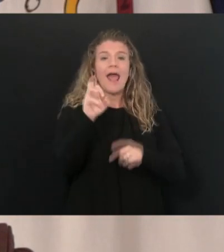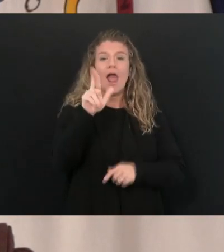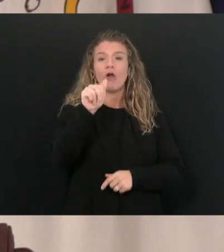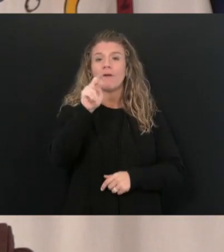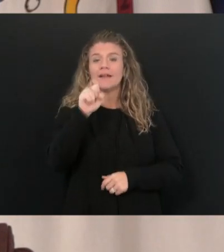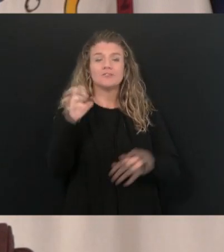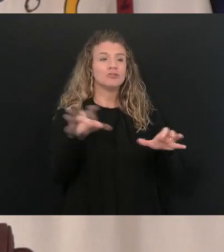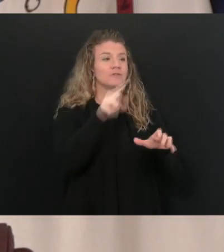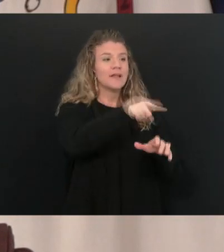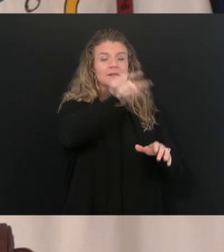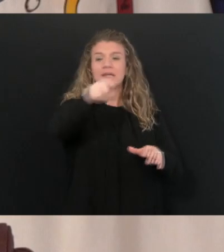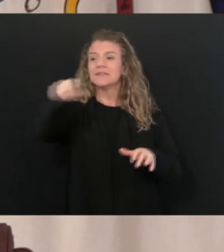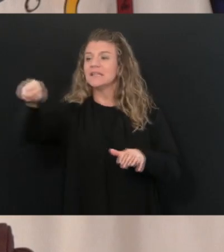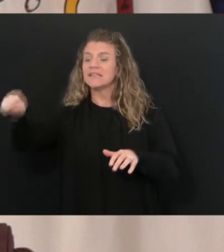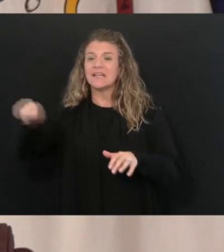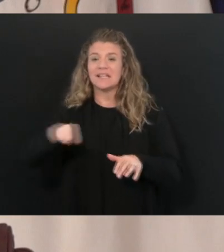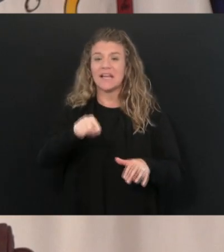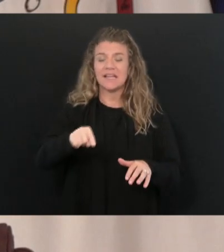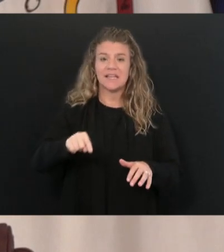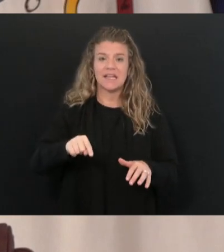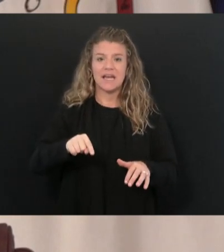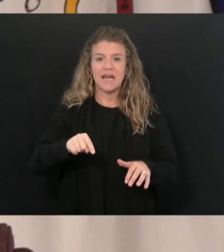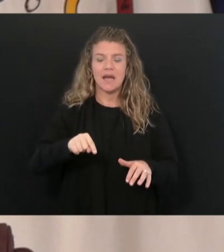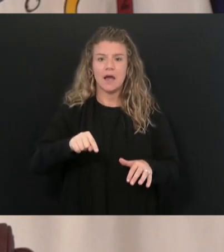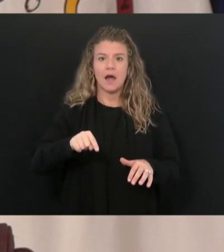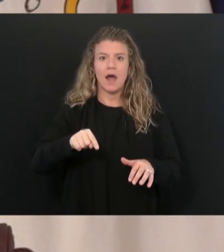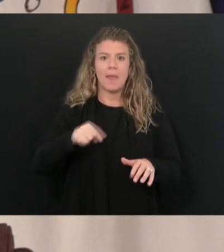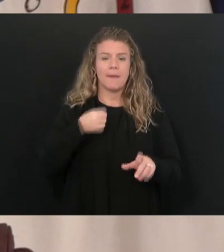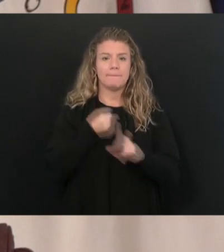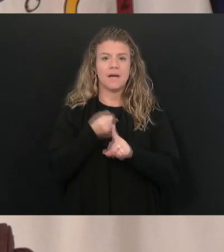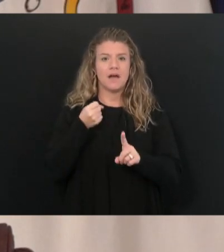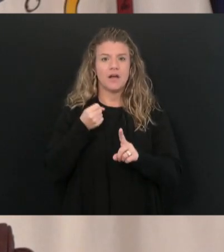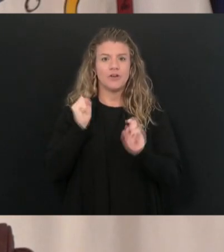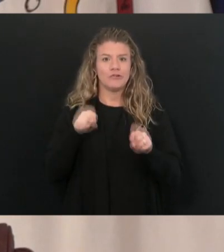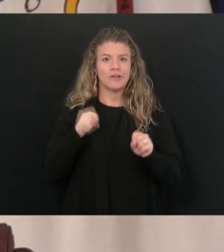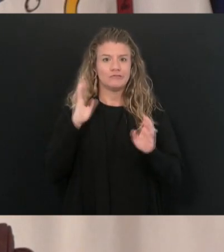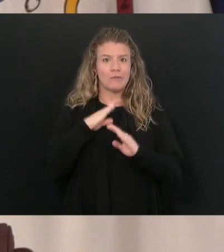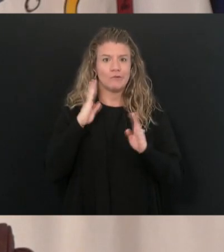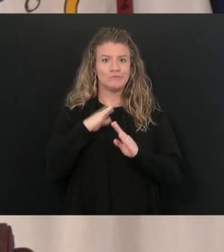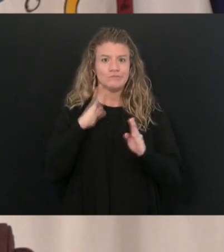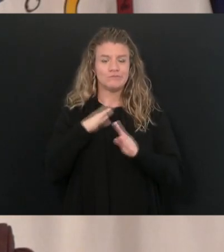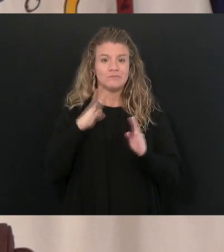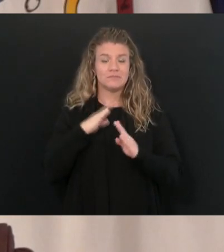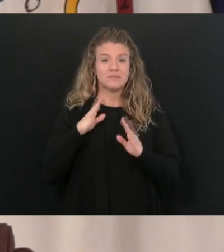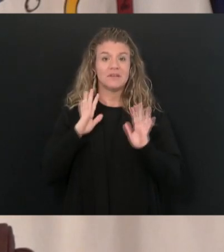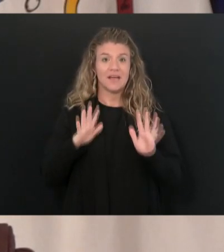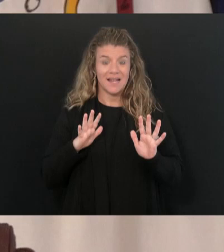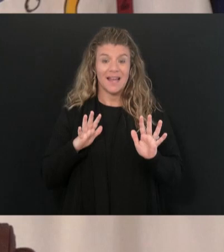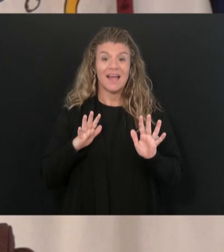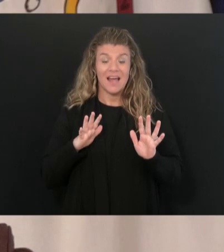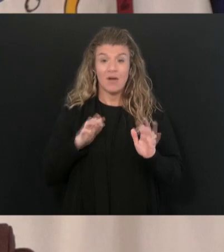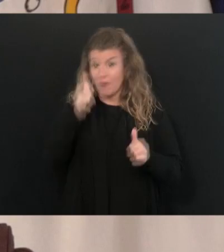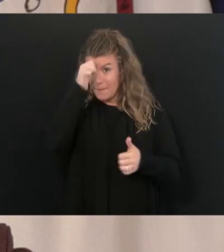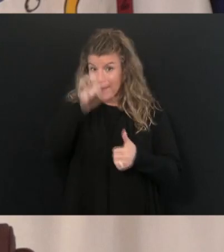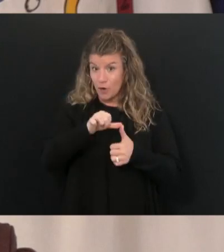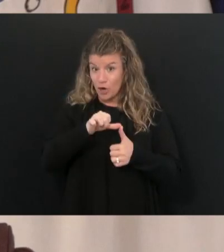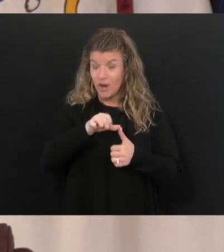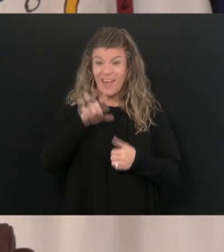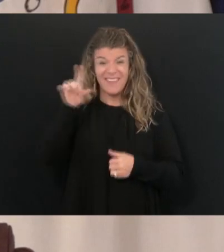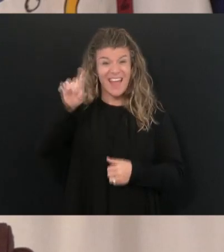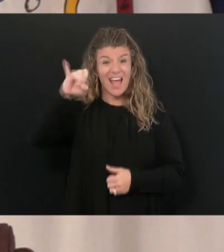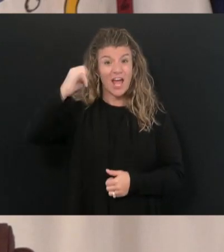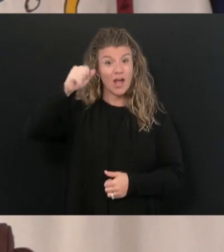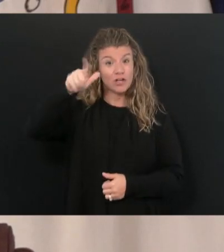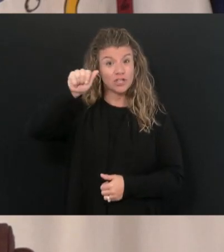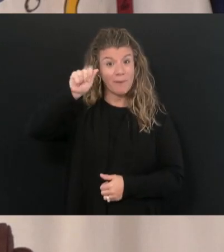and before you know it, we get ourselves in trouble. In the nation of Japan, if